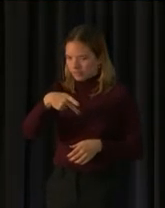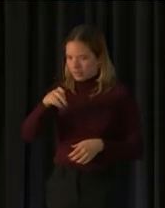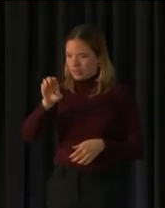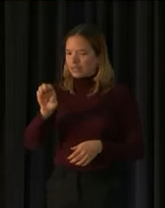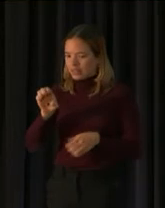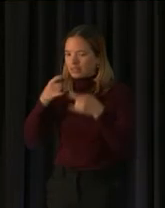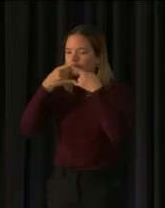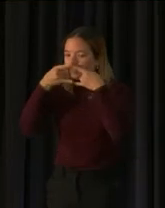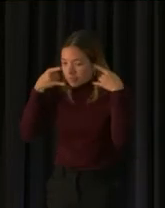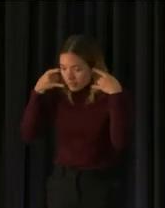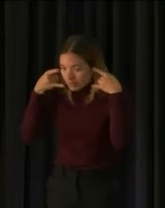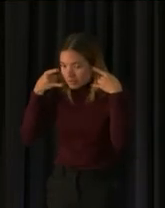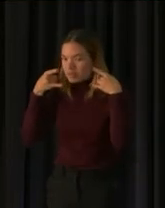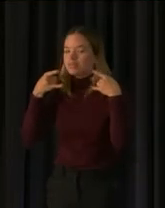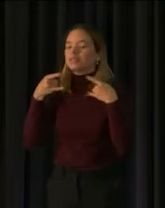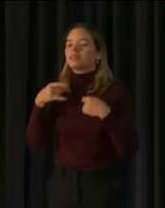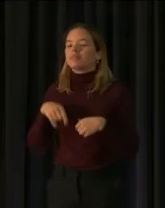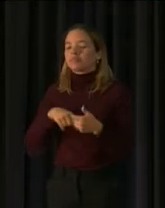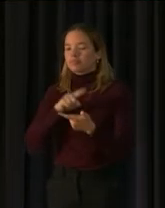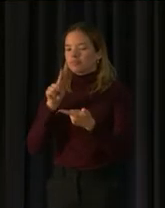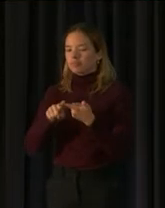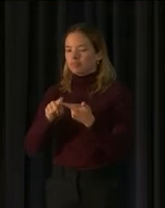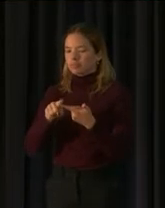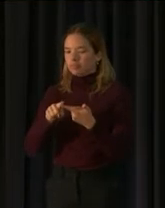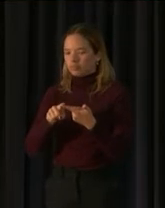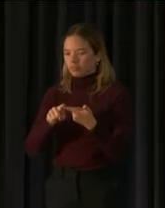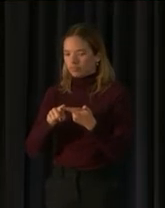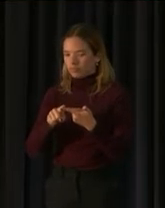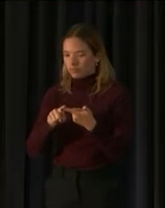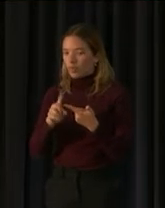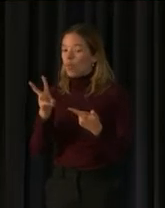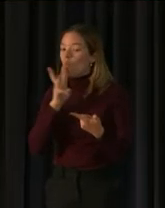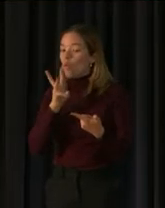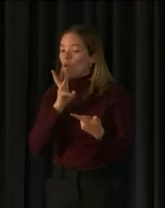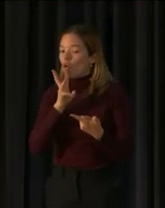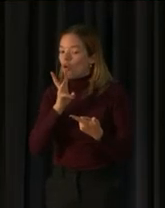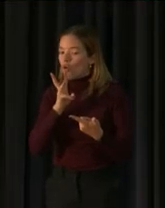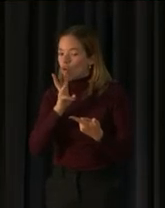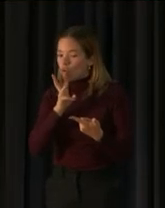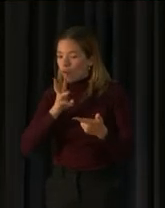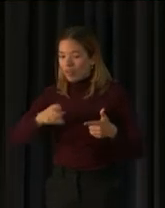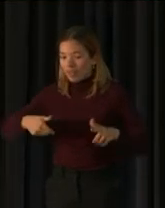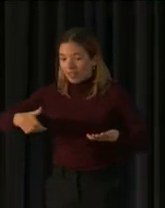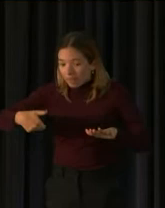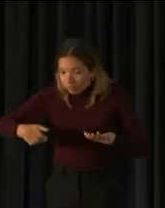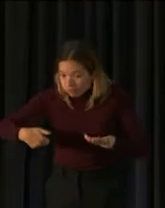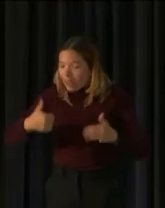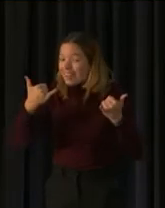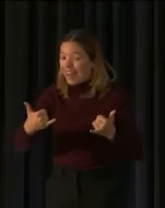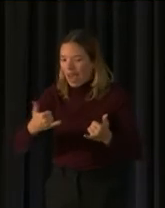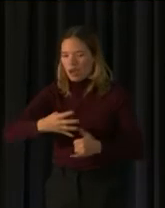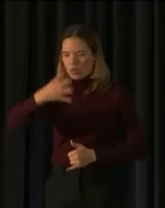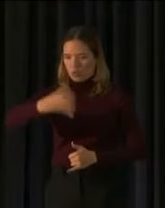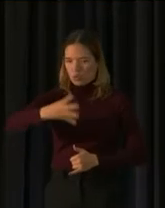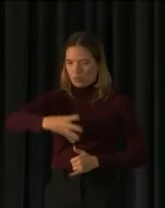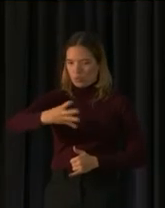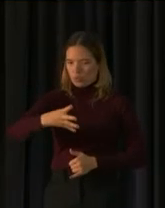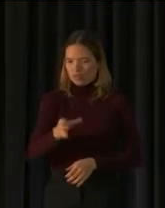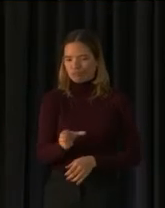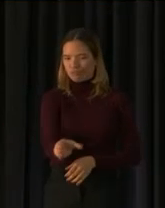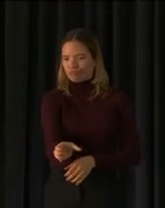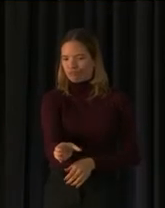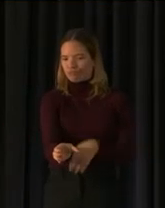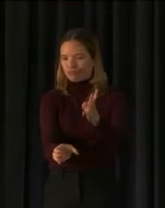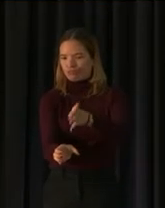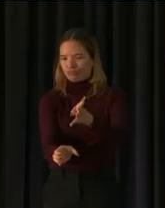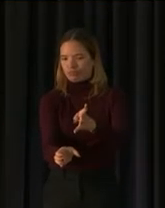building, water access, plumbing systems, and as most of you know, our HVAC enhancements. I'm very excited to share that we,